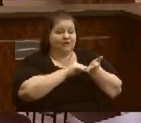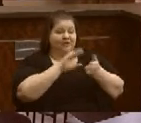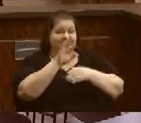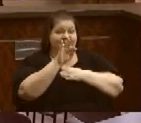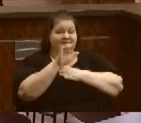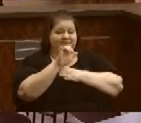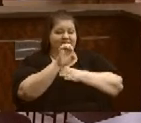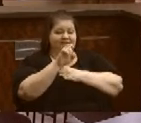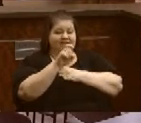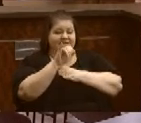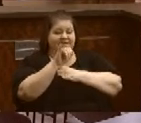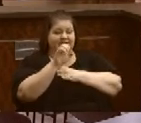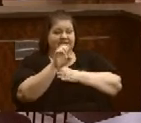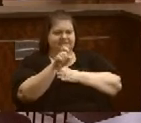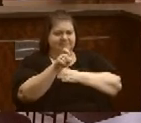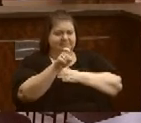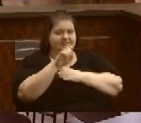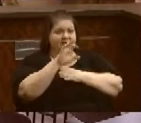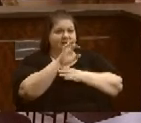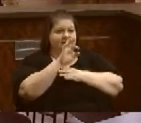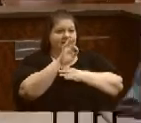Flores.